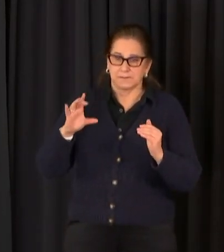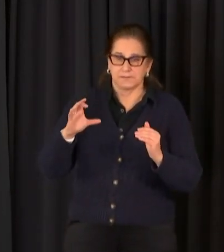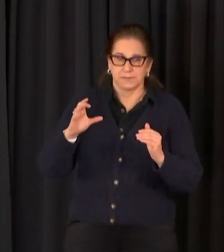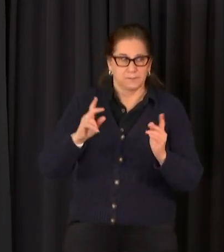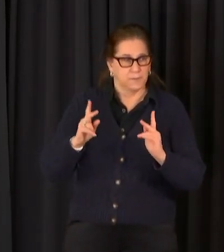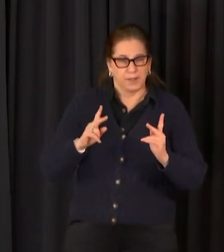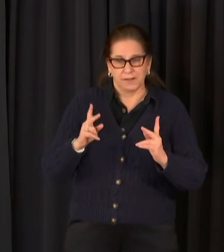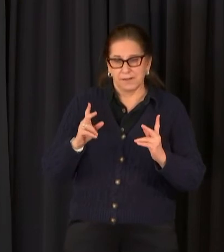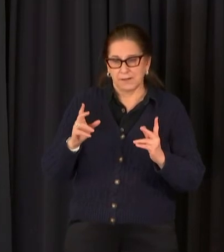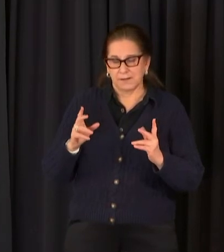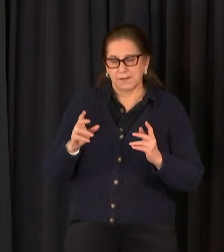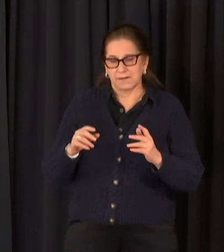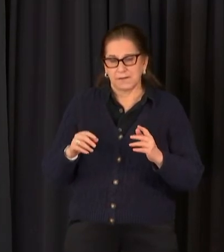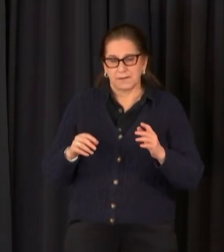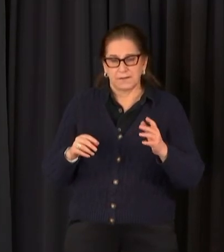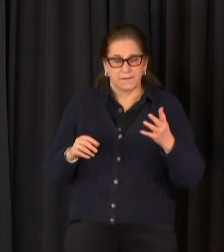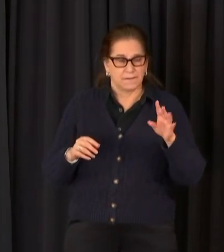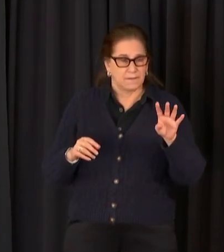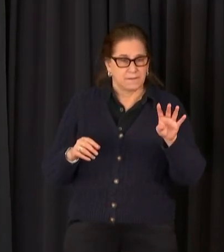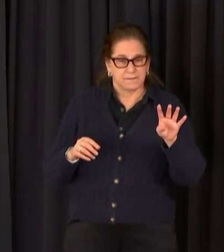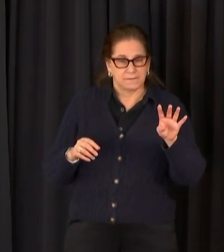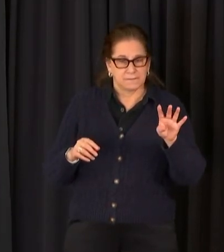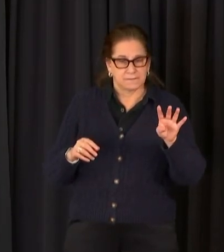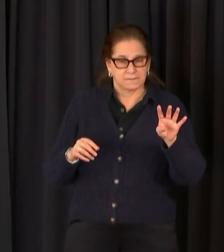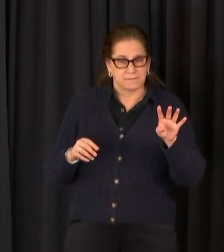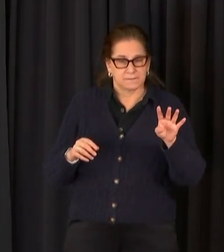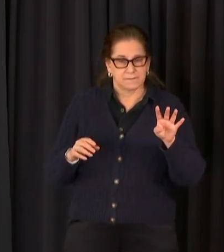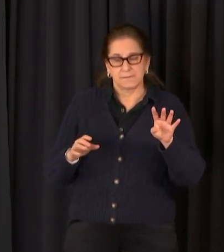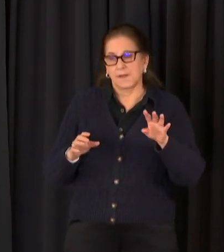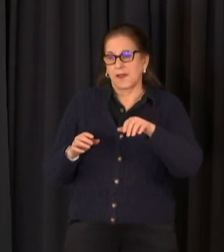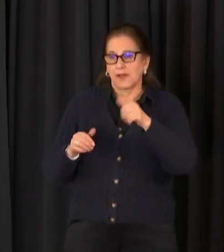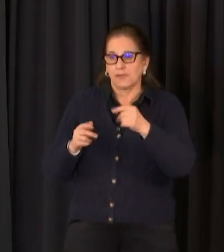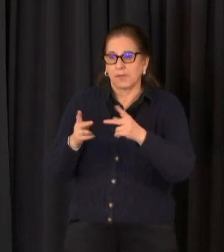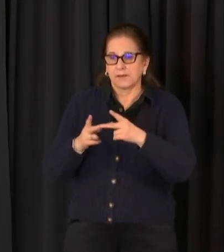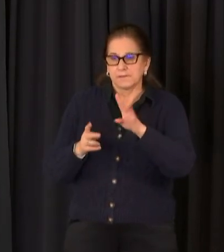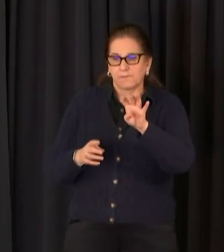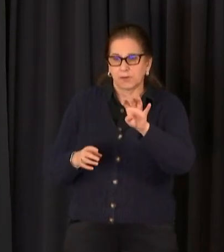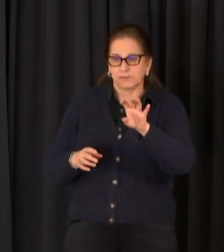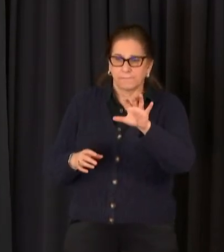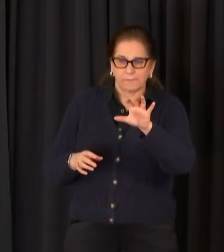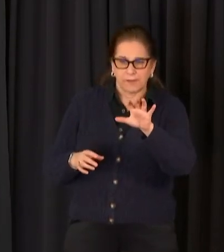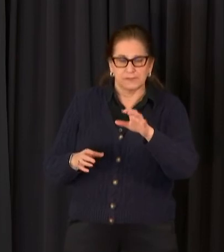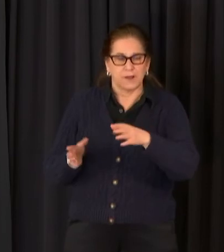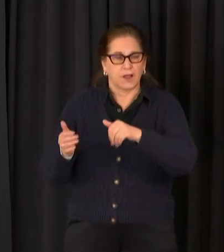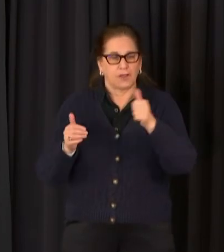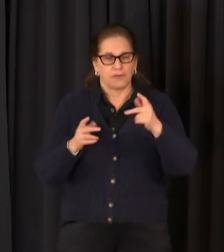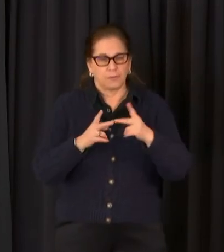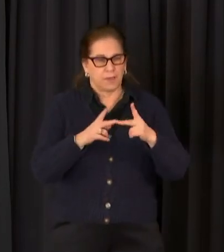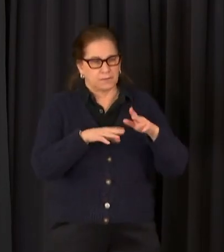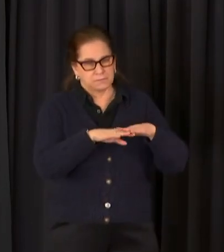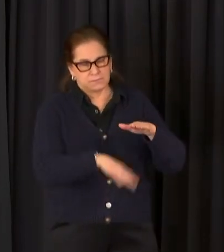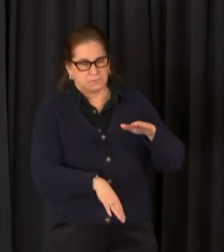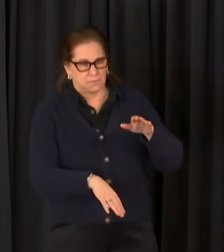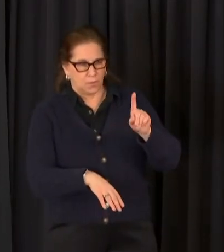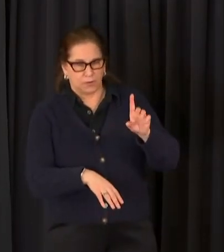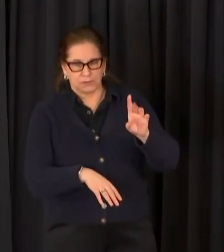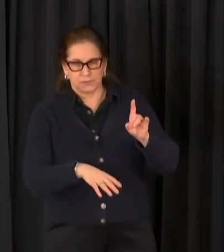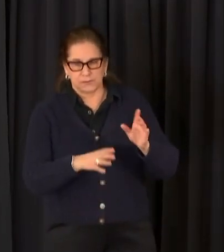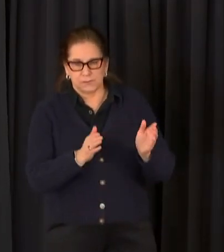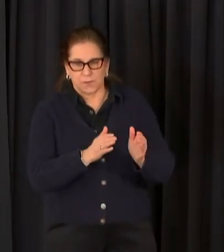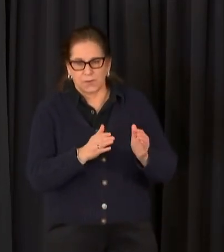to 500. Lower throughput is 100 to 200, and then we may have some instances where we do specialty on-site